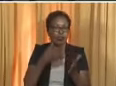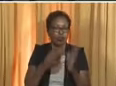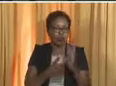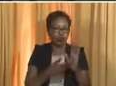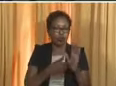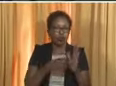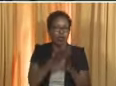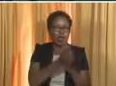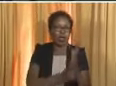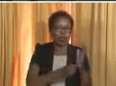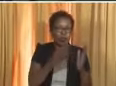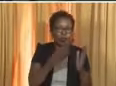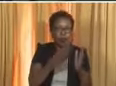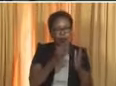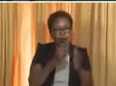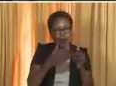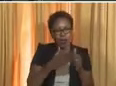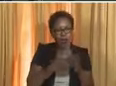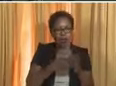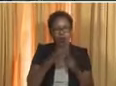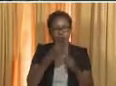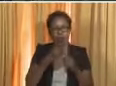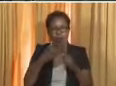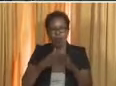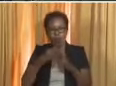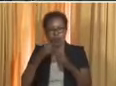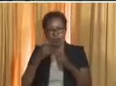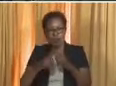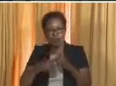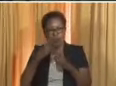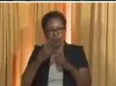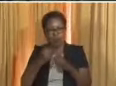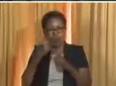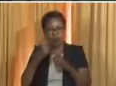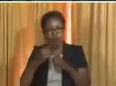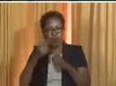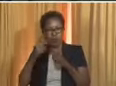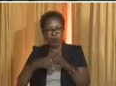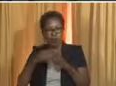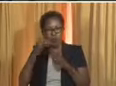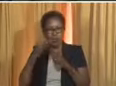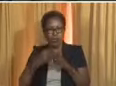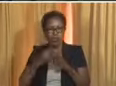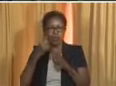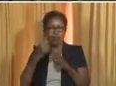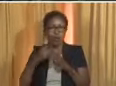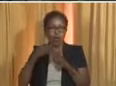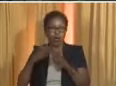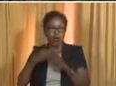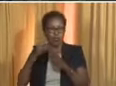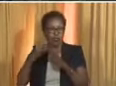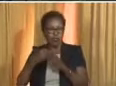89, 1, 96.3, 115.4, 168, 188.1,